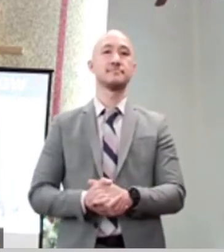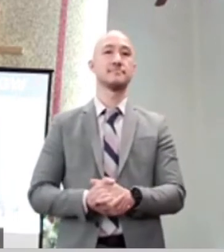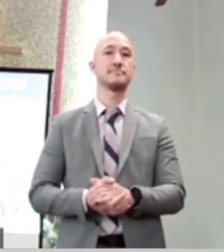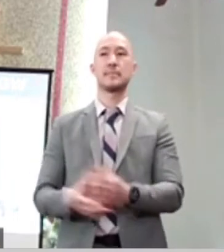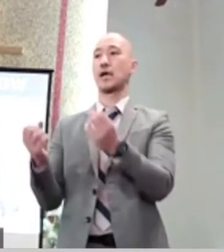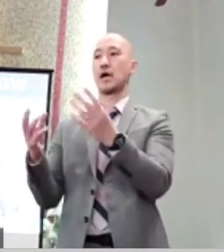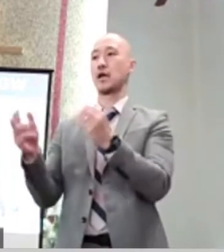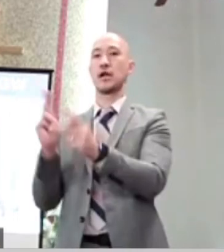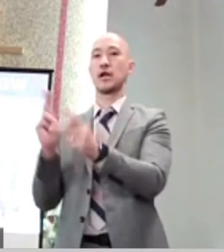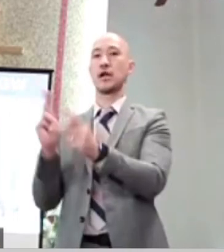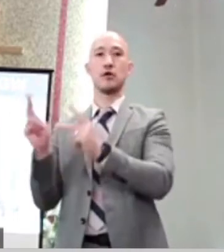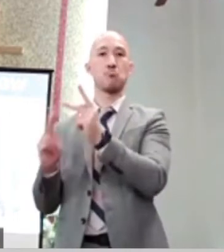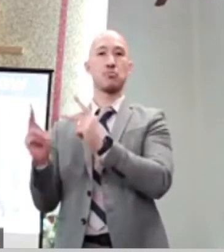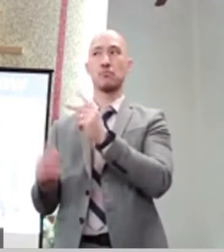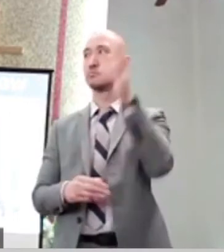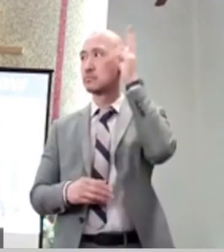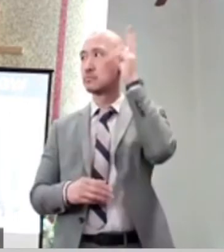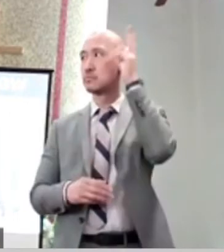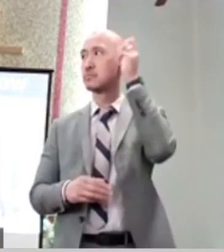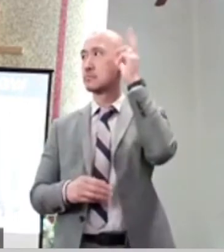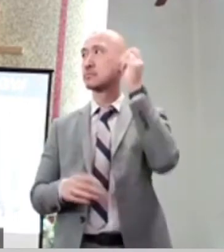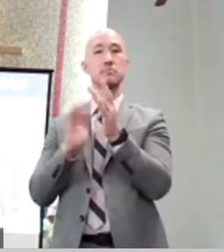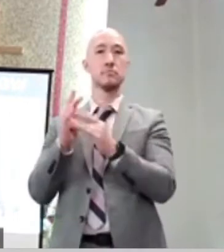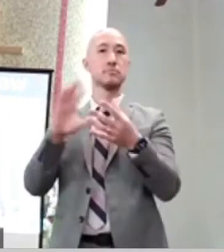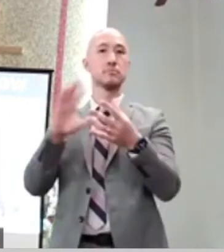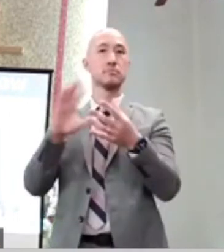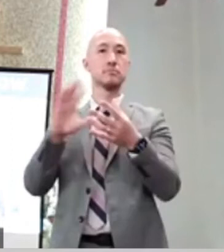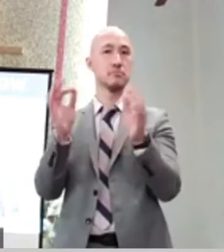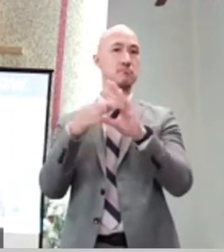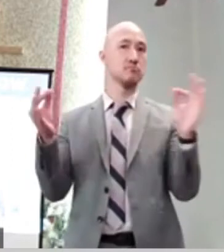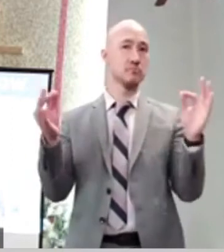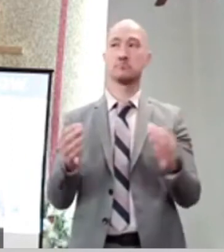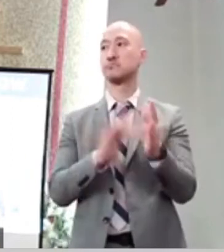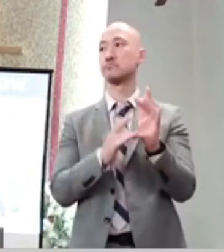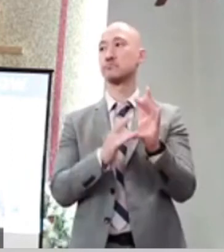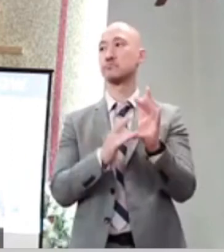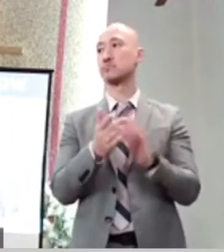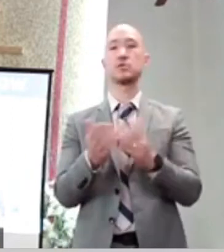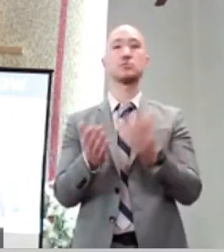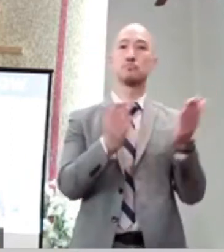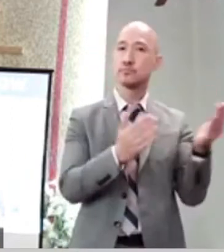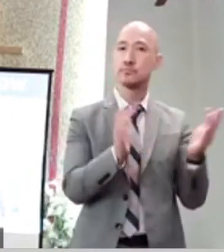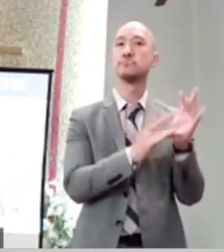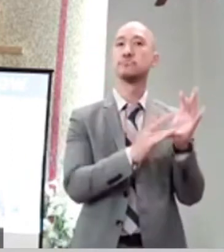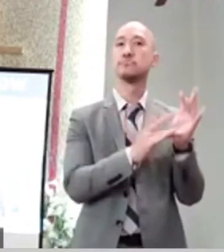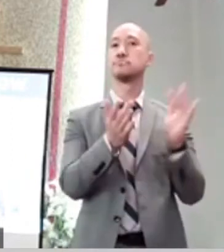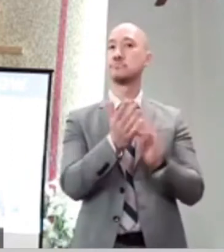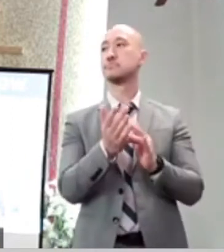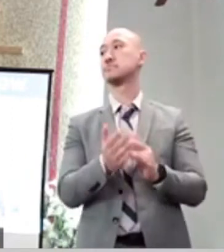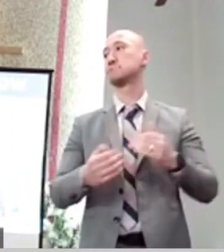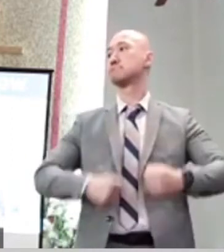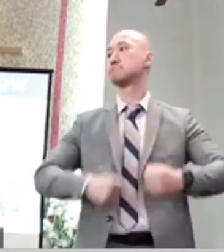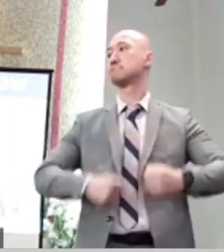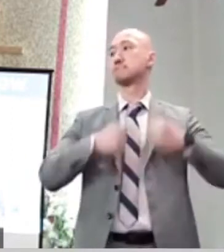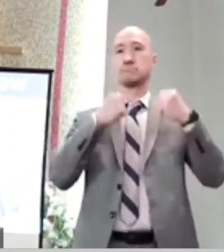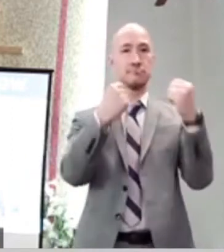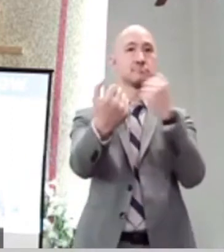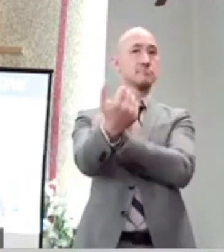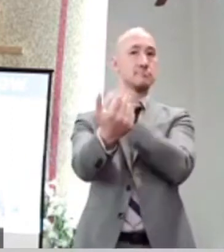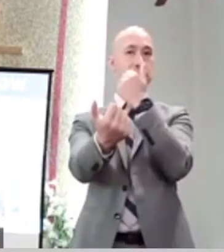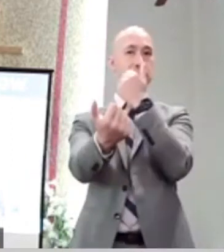for a while. Like the centurion. Remember the guy who said, oh, yeah, Jesus, you know, you have... You're a man of authority. I know what authority is. Remember the guy